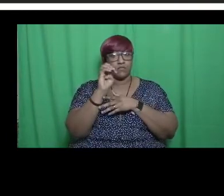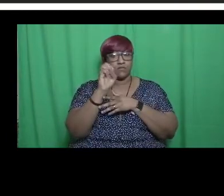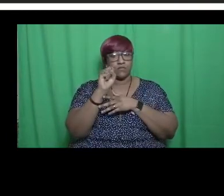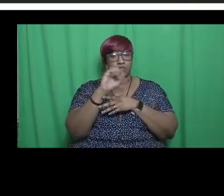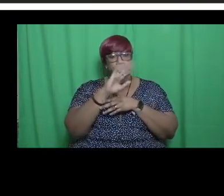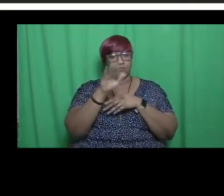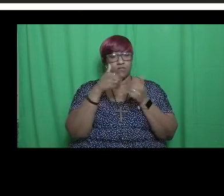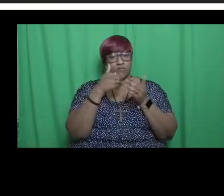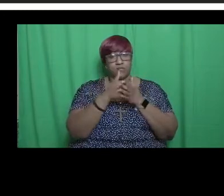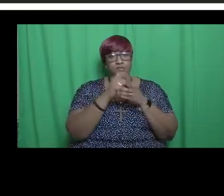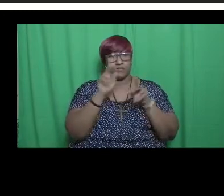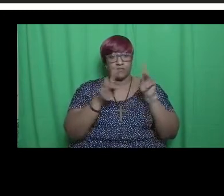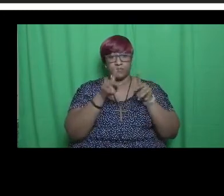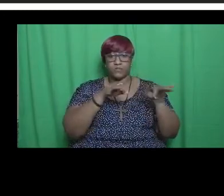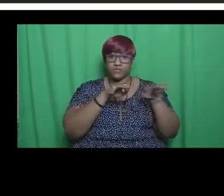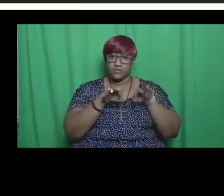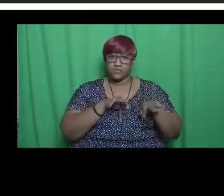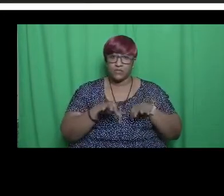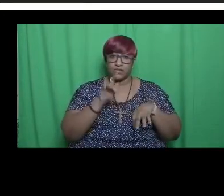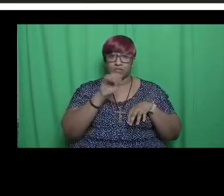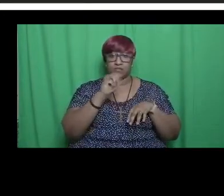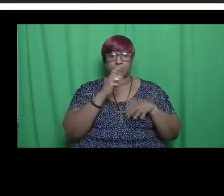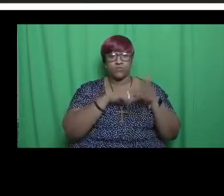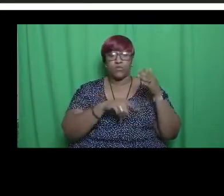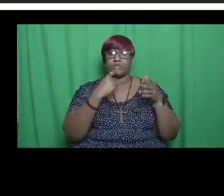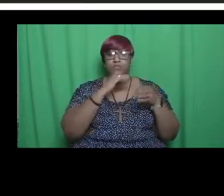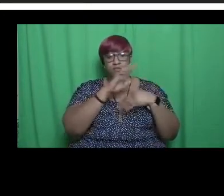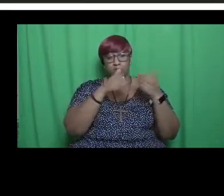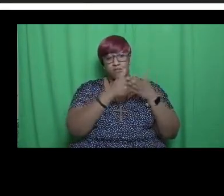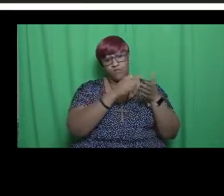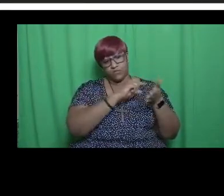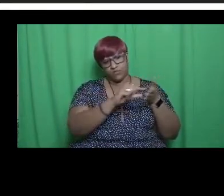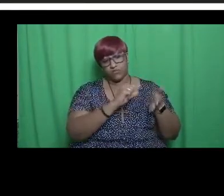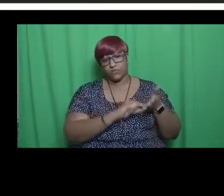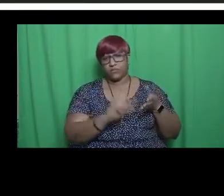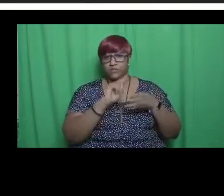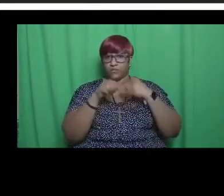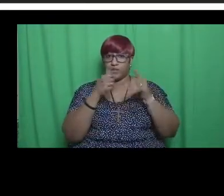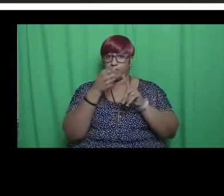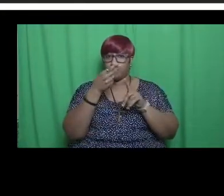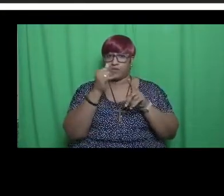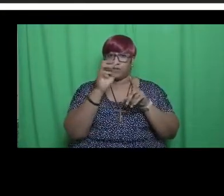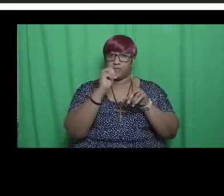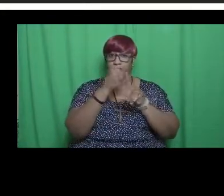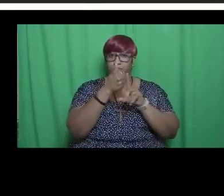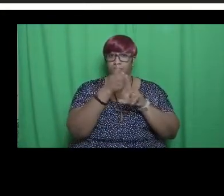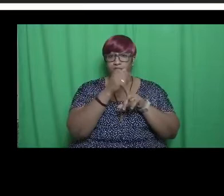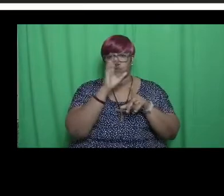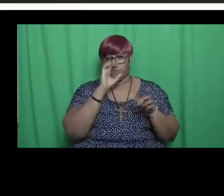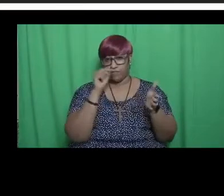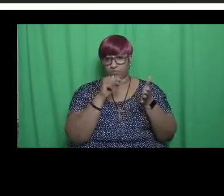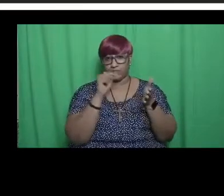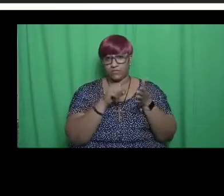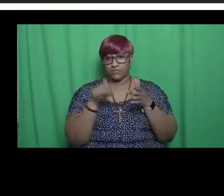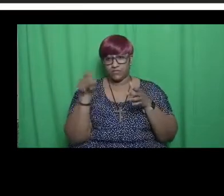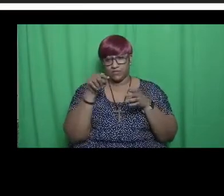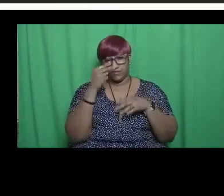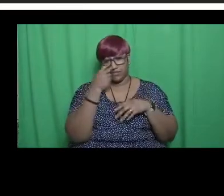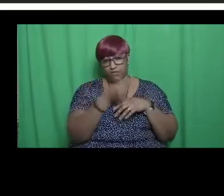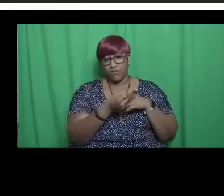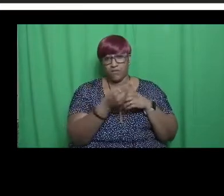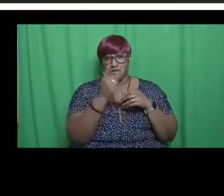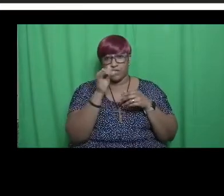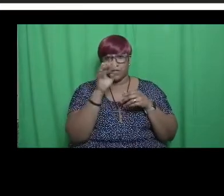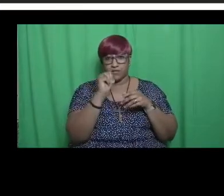prophets, he explained to them what was said in all the scriptures concerning him. Now watch this. They saw